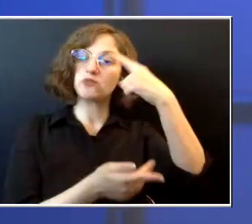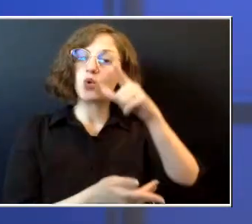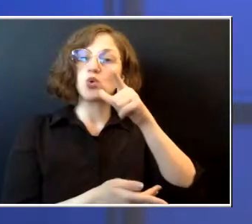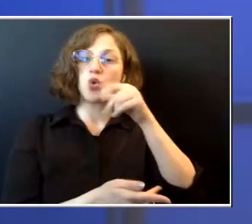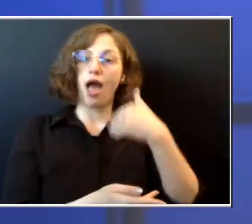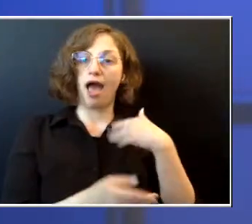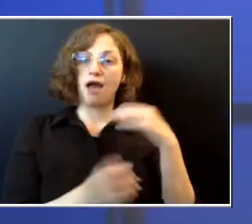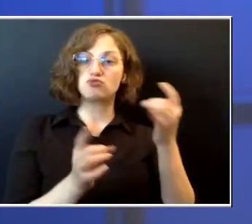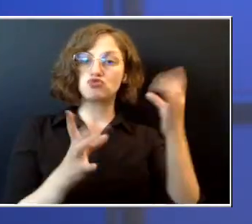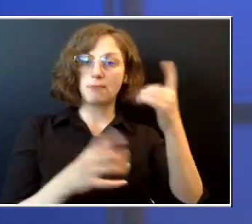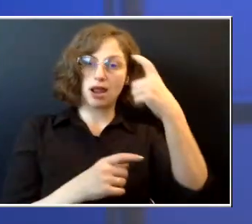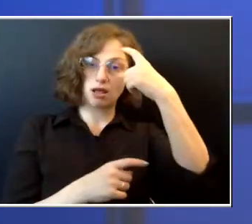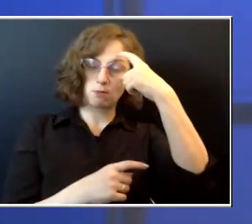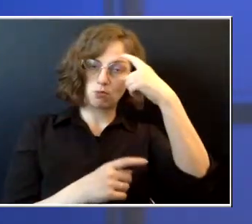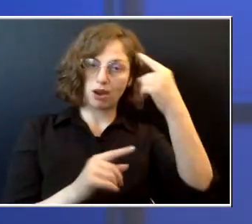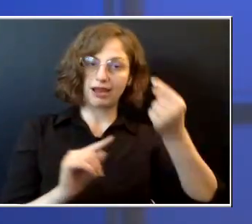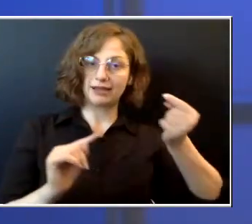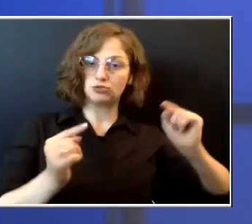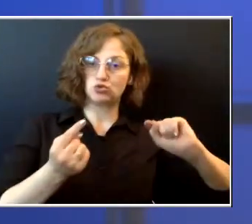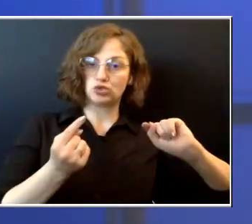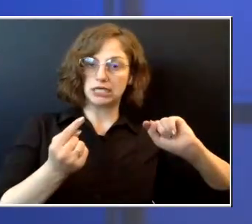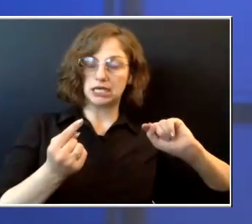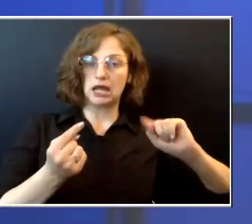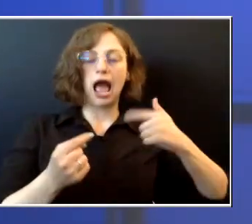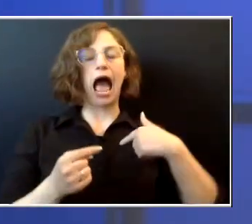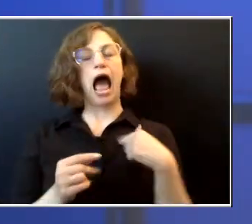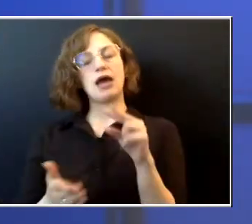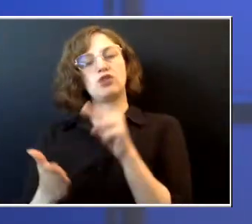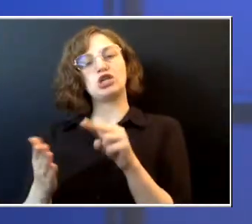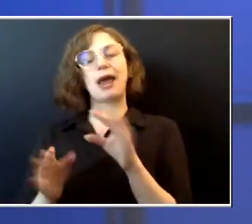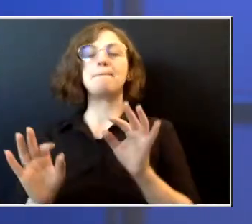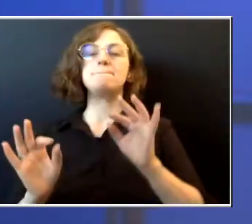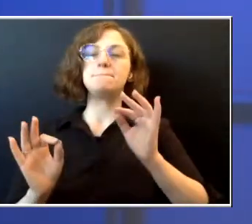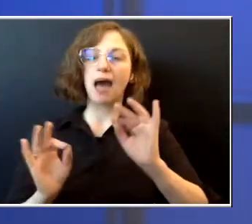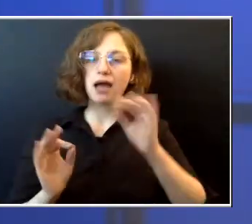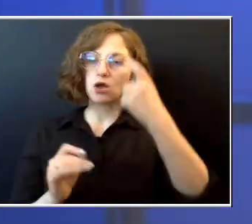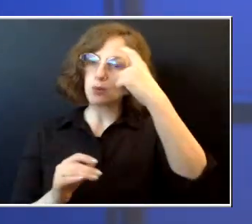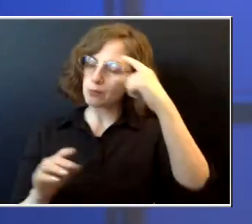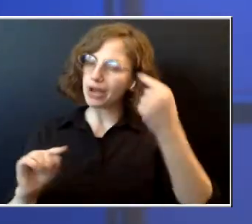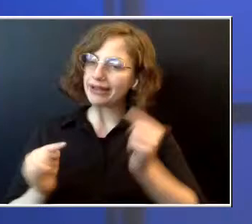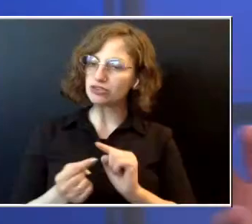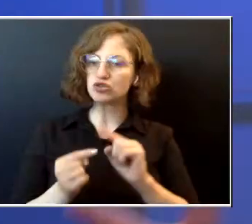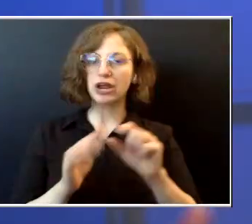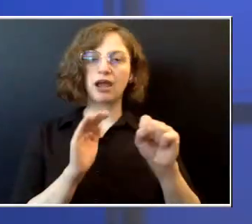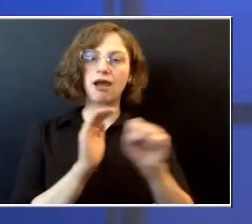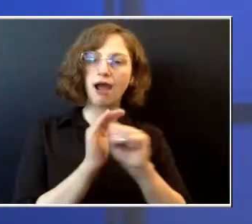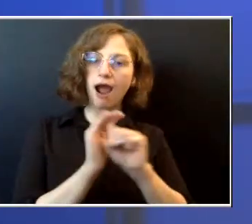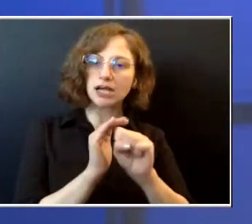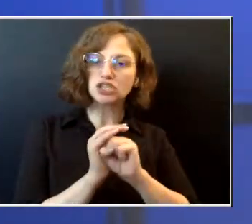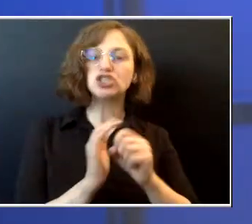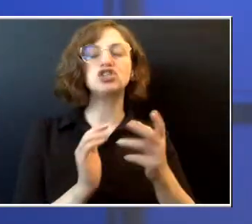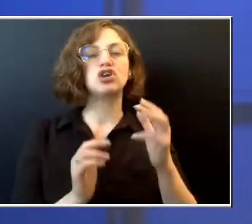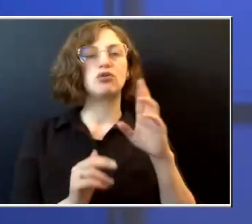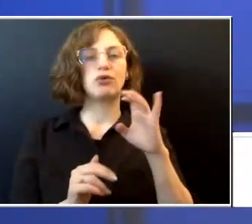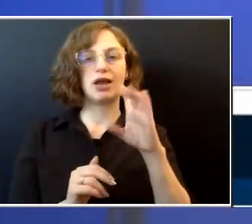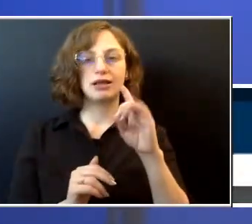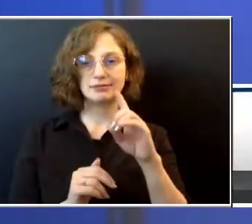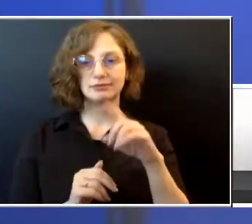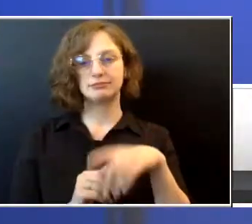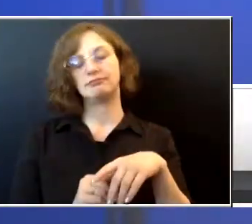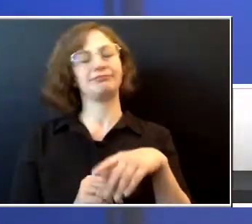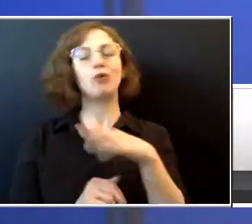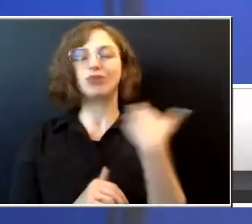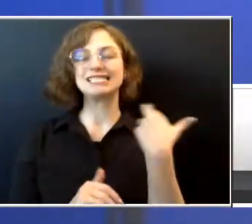I personally have looked at mild traumatic brain injury, concussion risk. So the answer is yes, but there's a pocket of